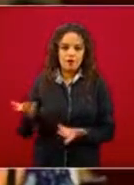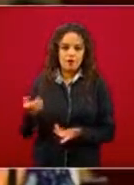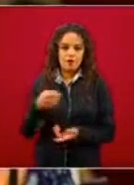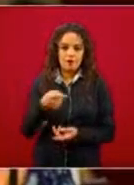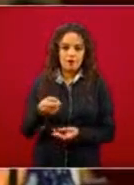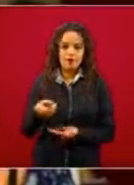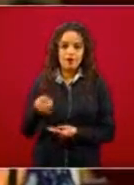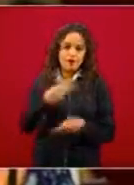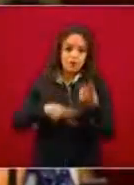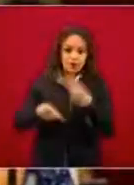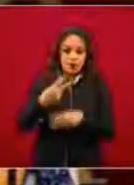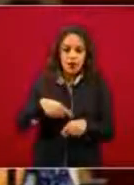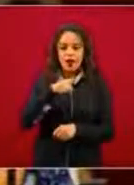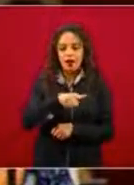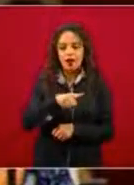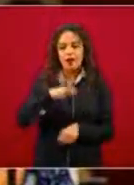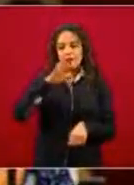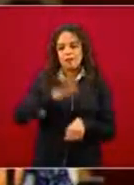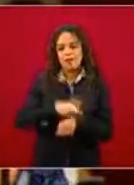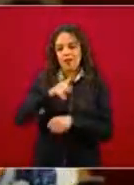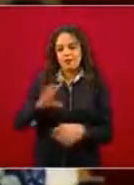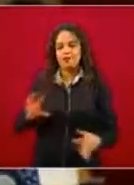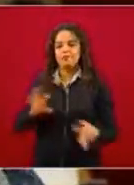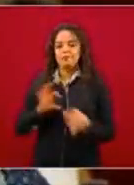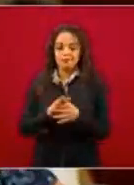hypertension, diabetes, and others?